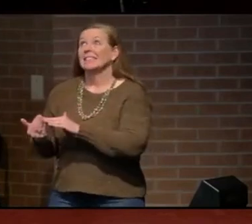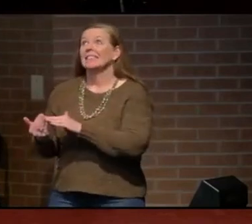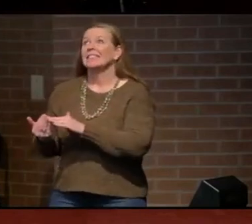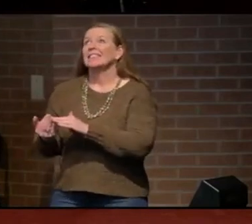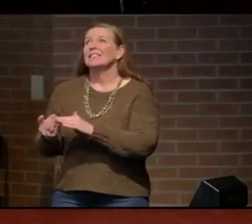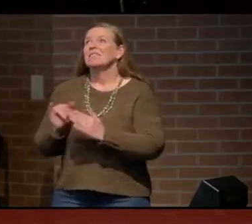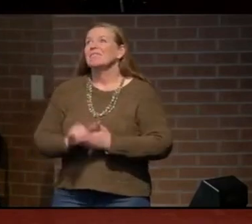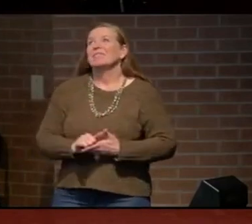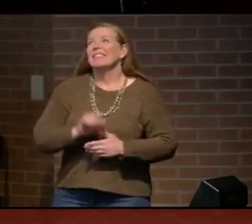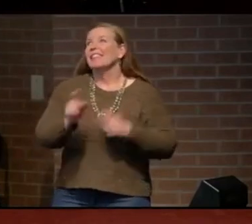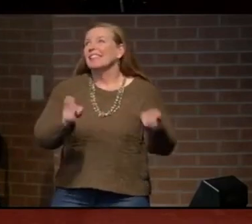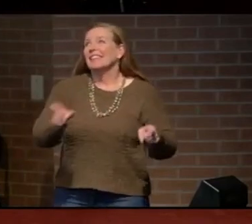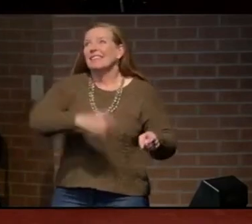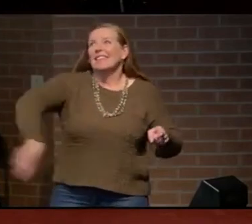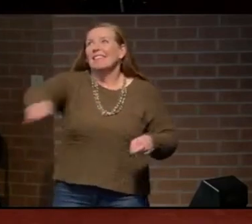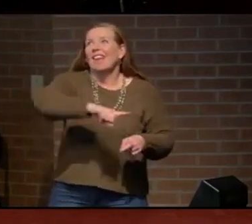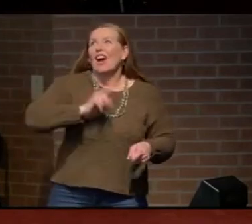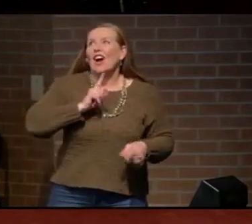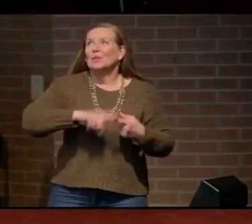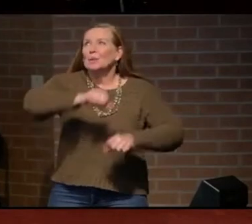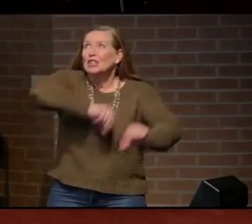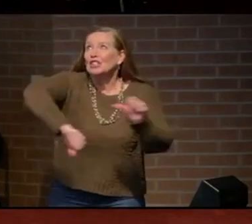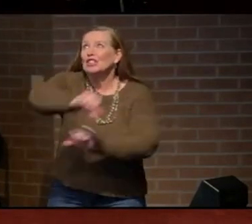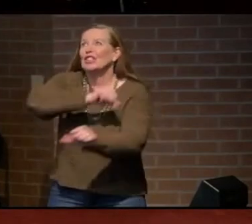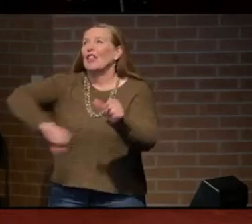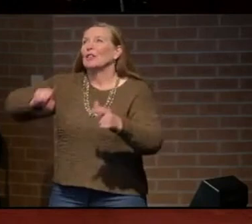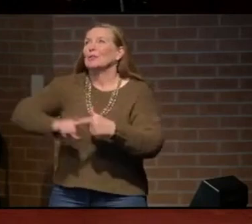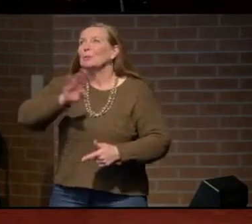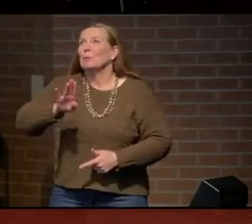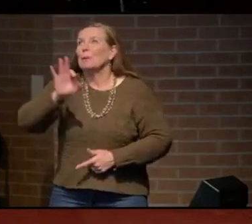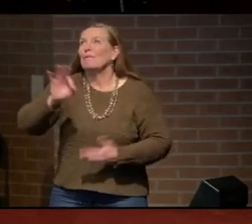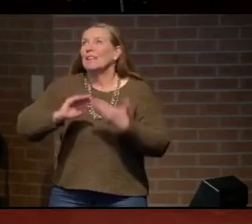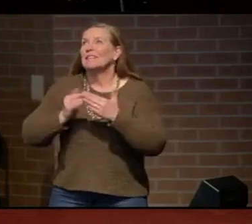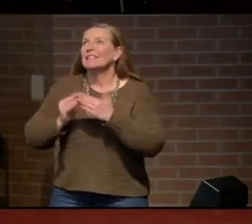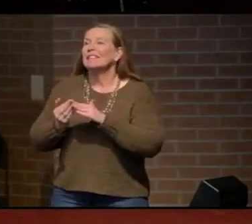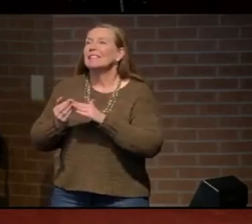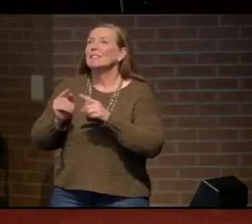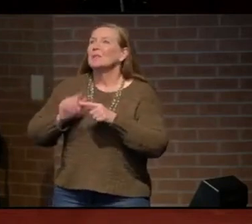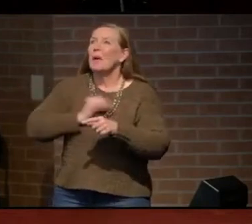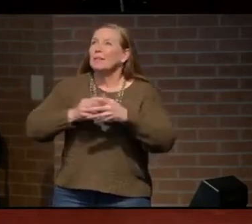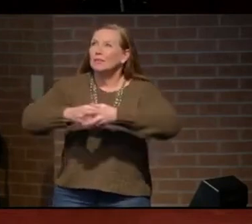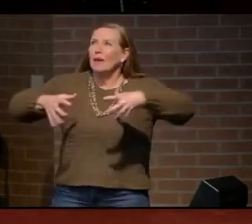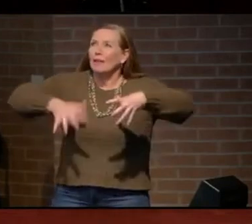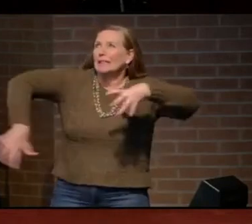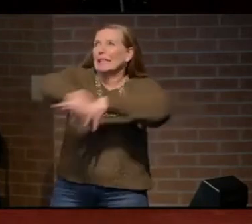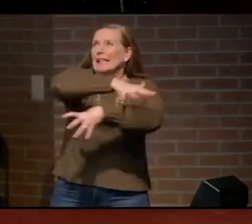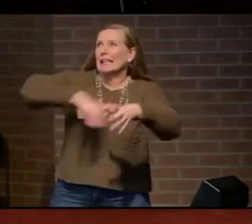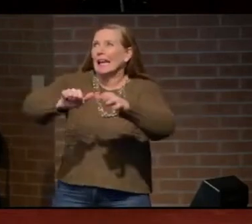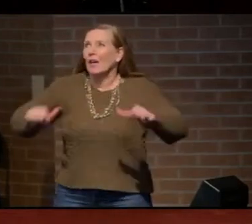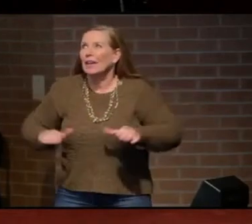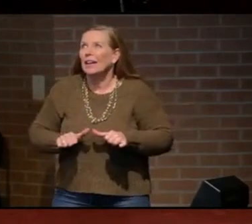The gift that they are to each other, to Broomfield, to our surrounding areas,